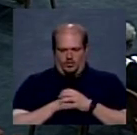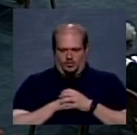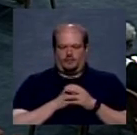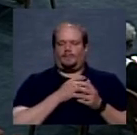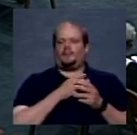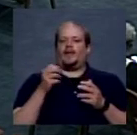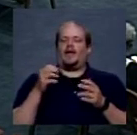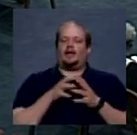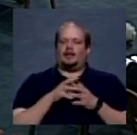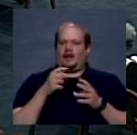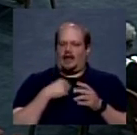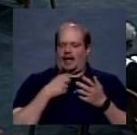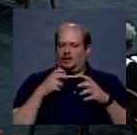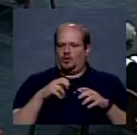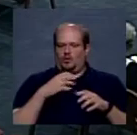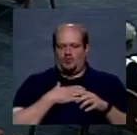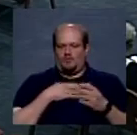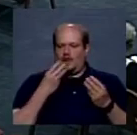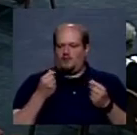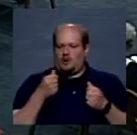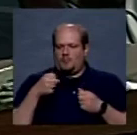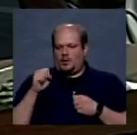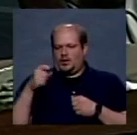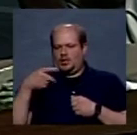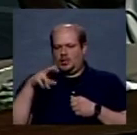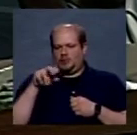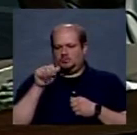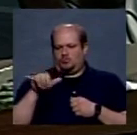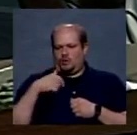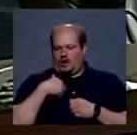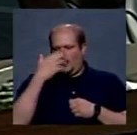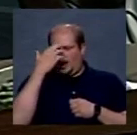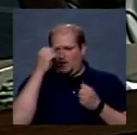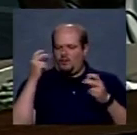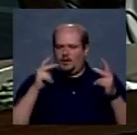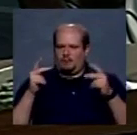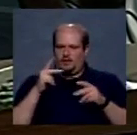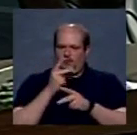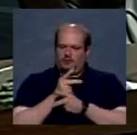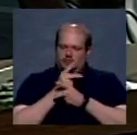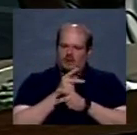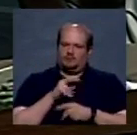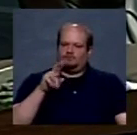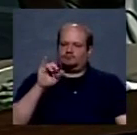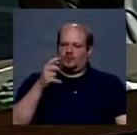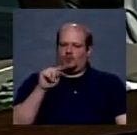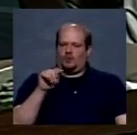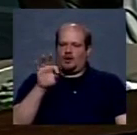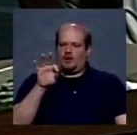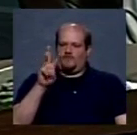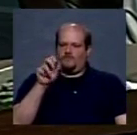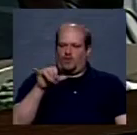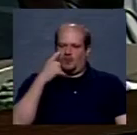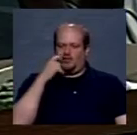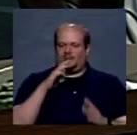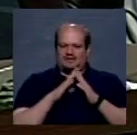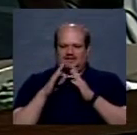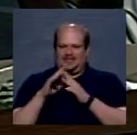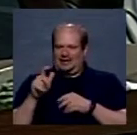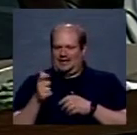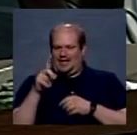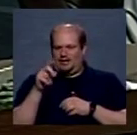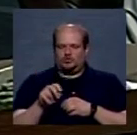And I don't want my property sprayed, and I know there's a lot of people that maintain the right-of-ways because the city can't do it, and